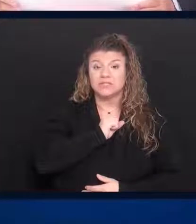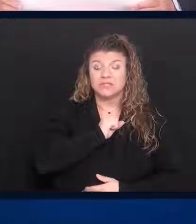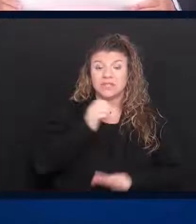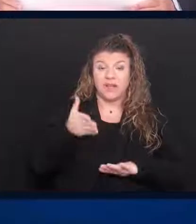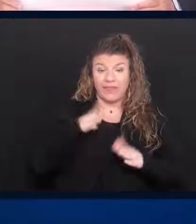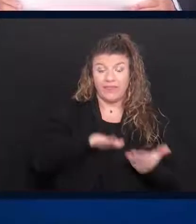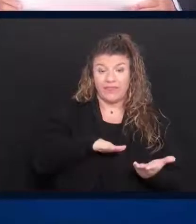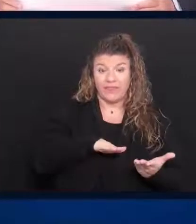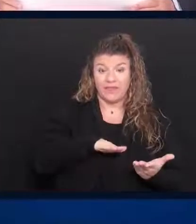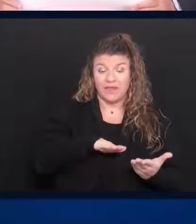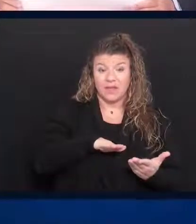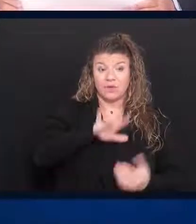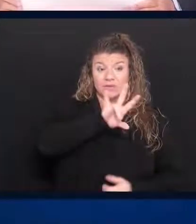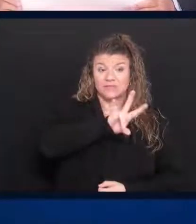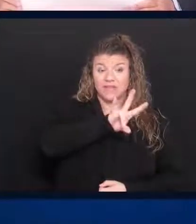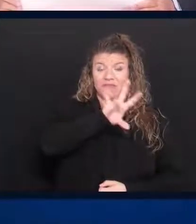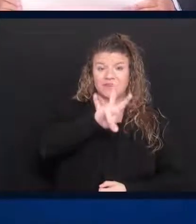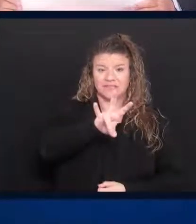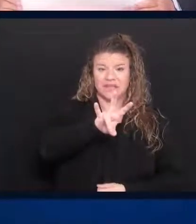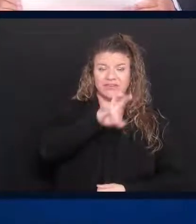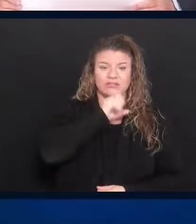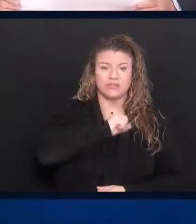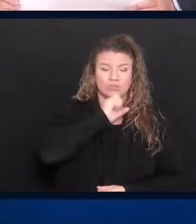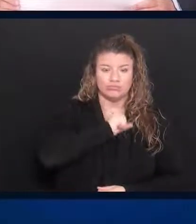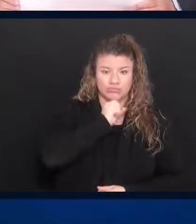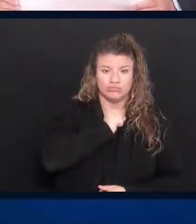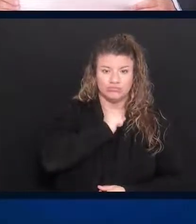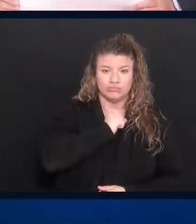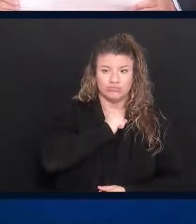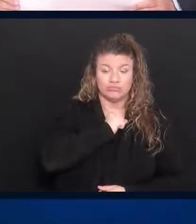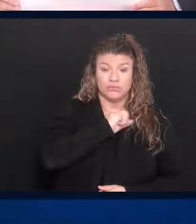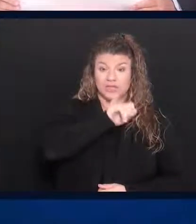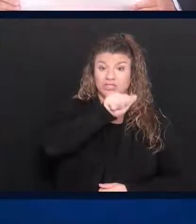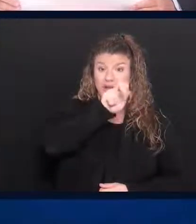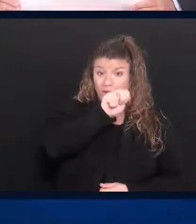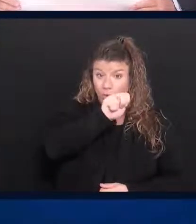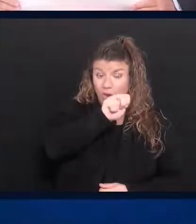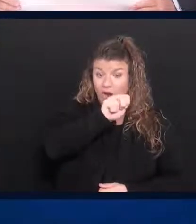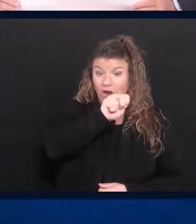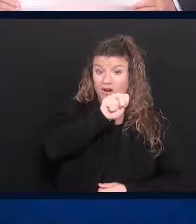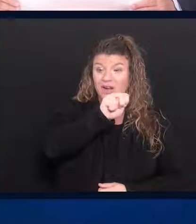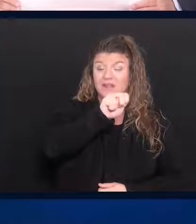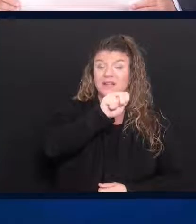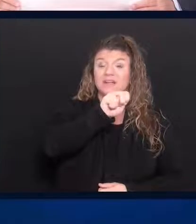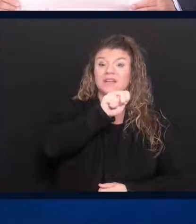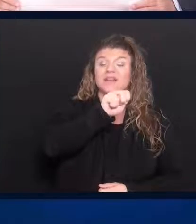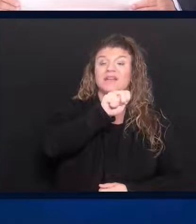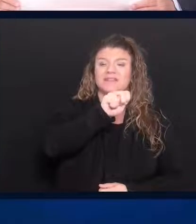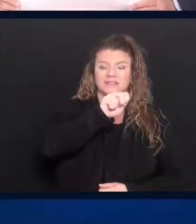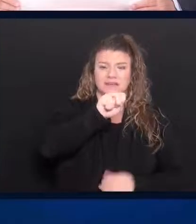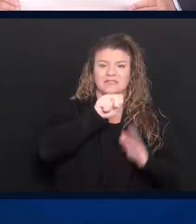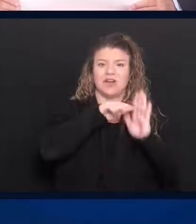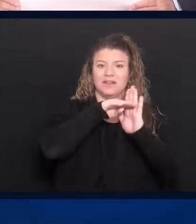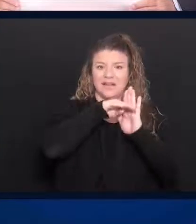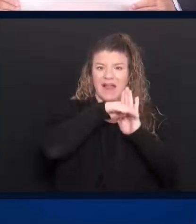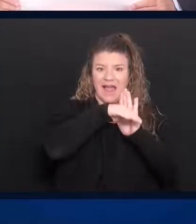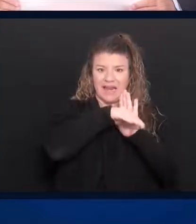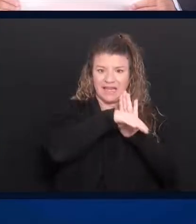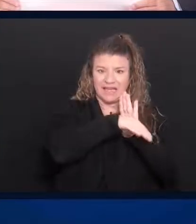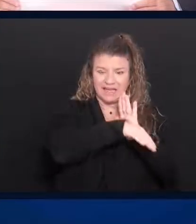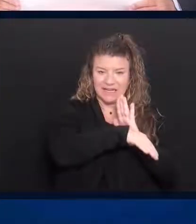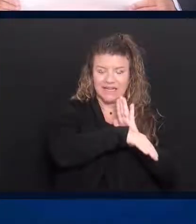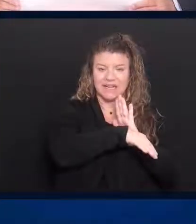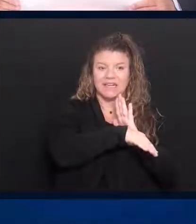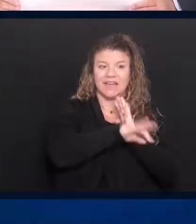age of death was 77 years old. In January, it was 77, and it started declining. You